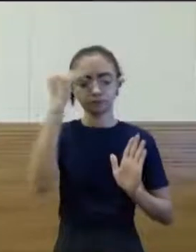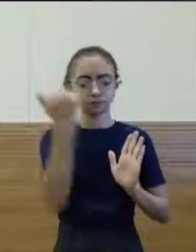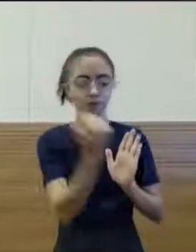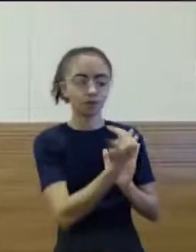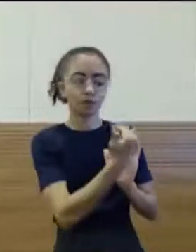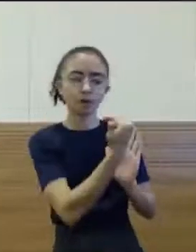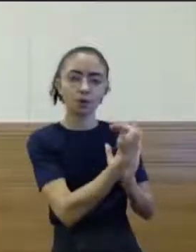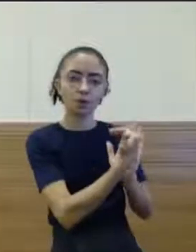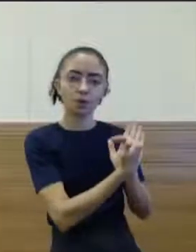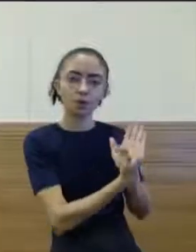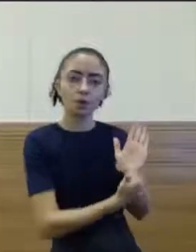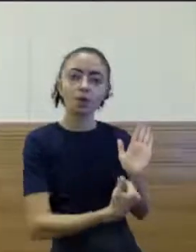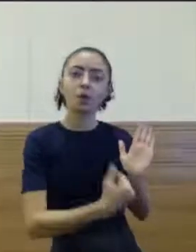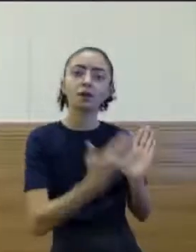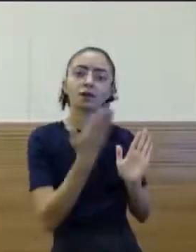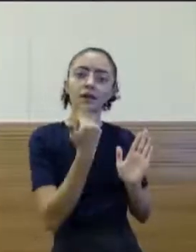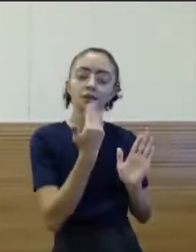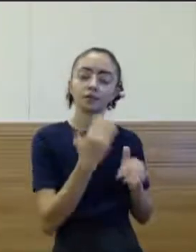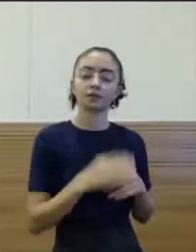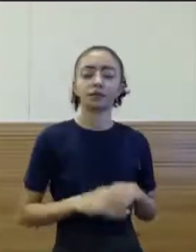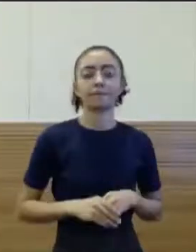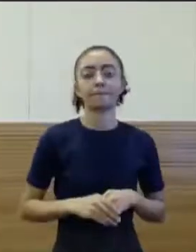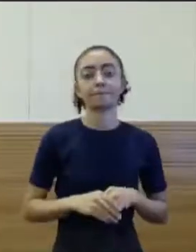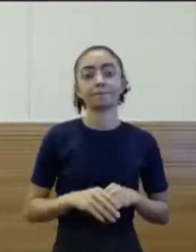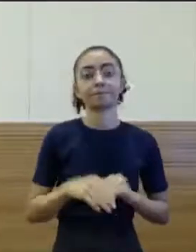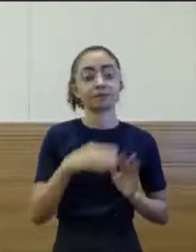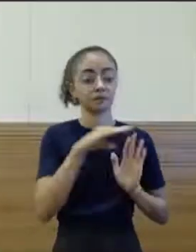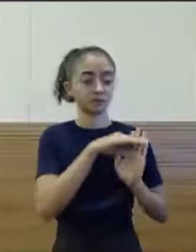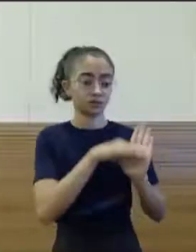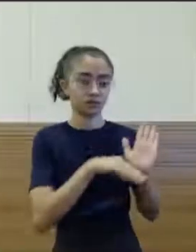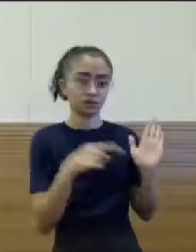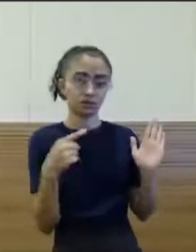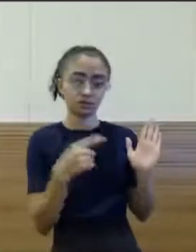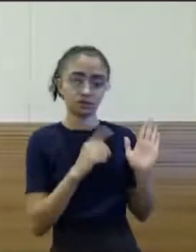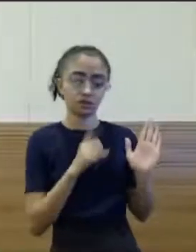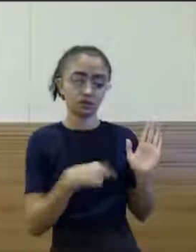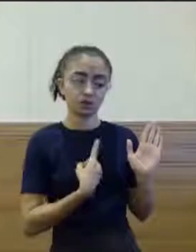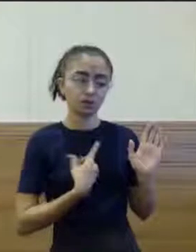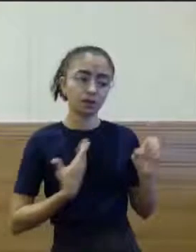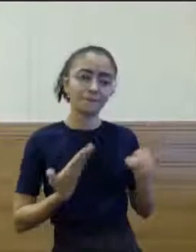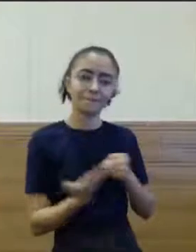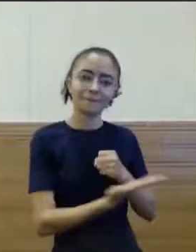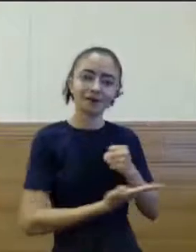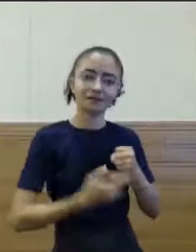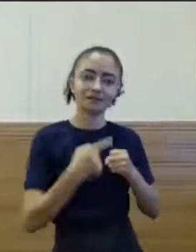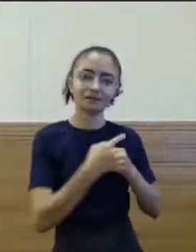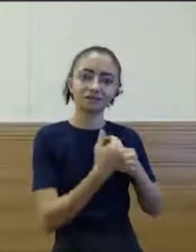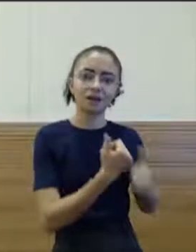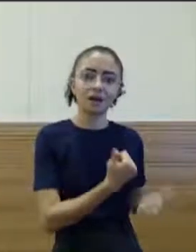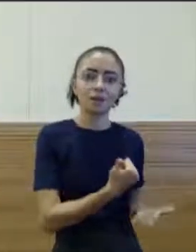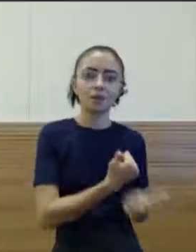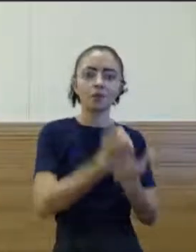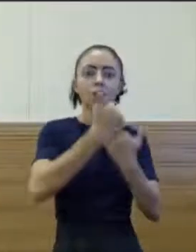guides. And with those guides, we also supported all the actions of